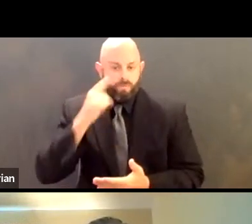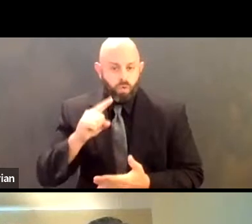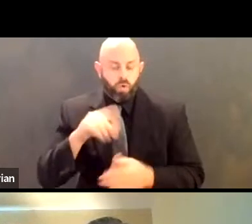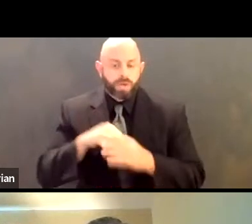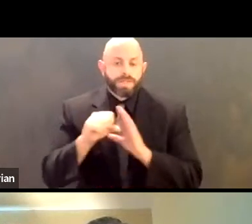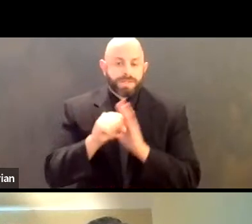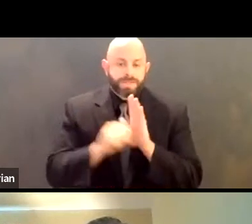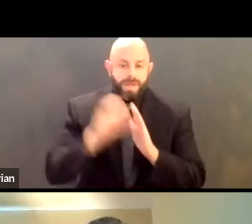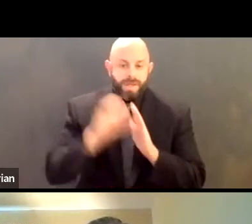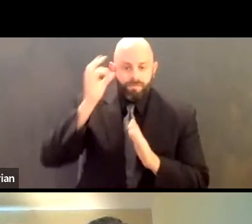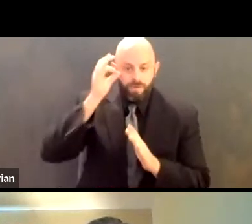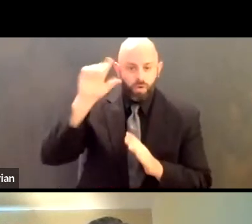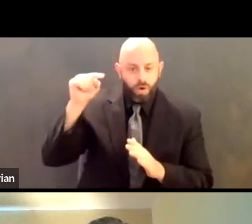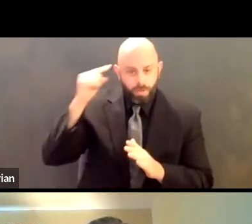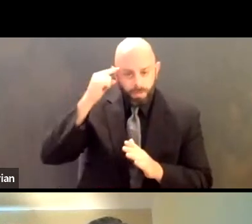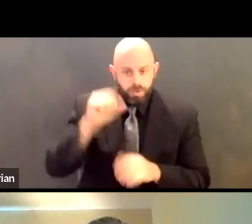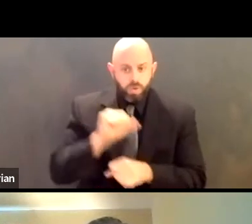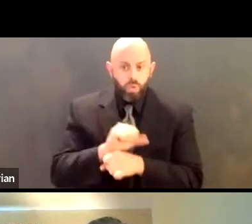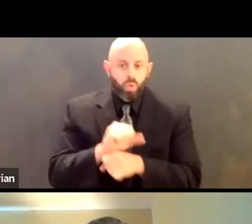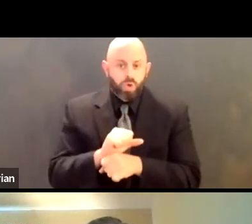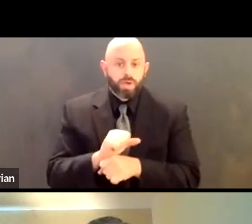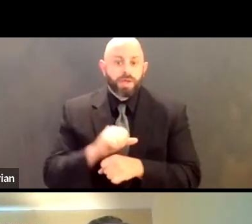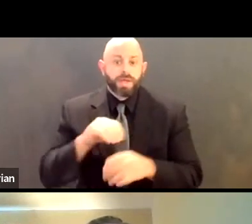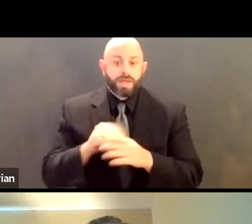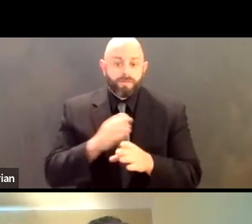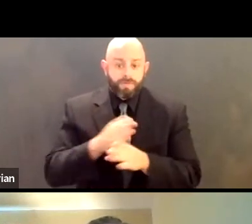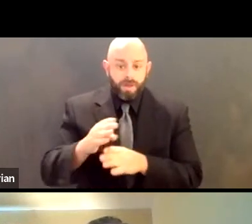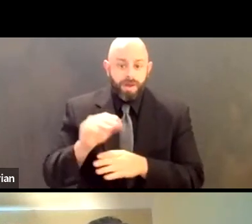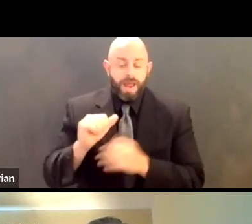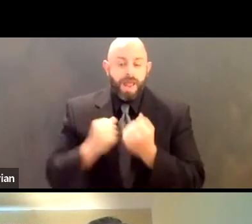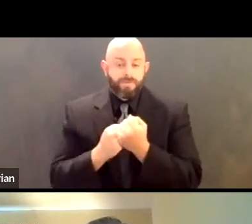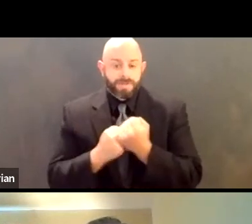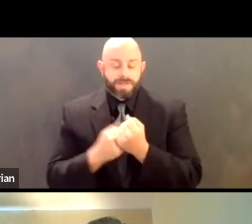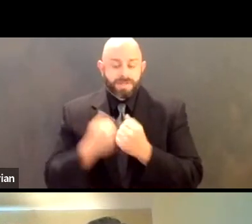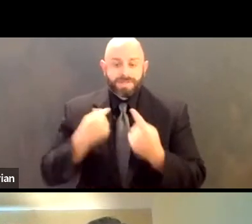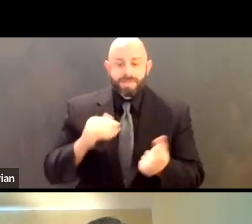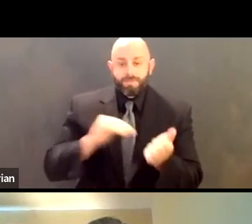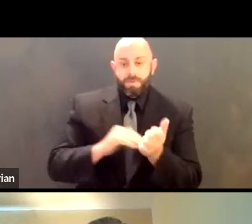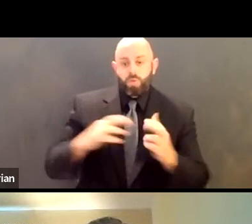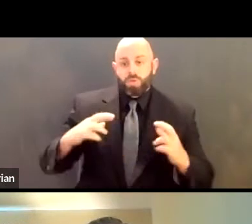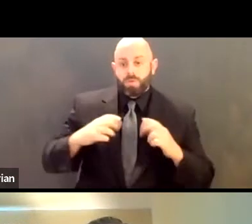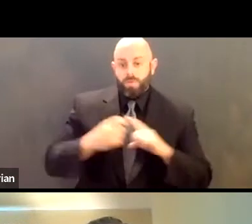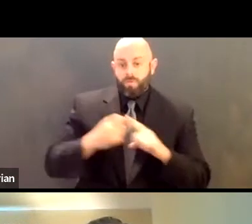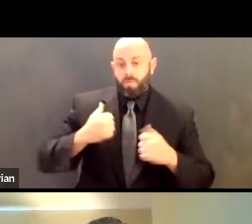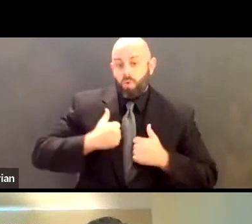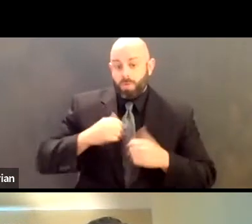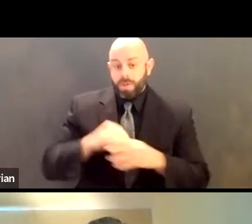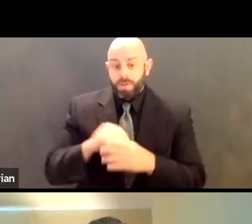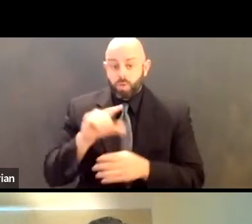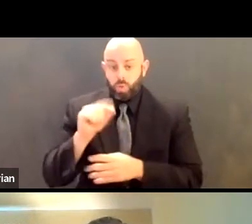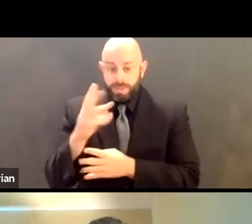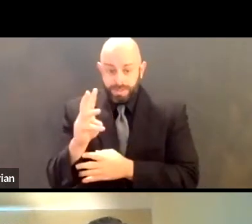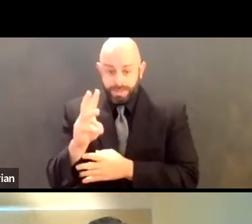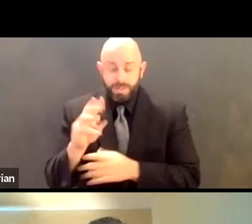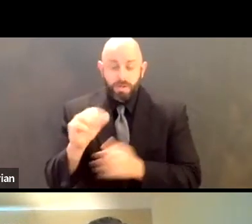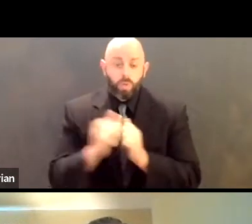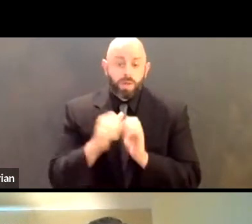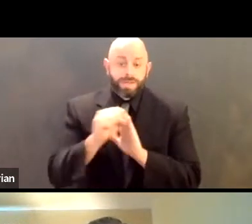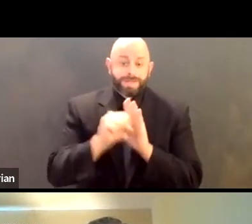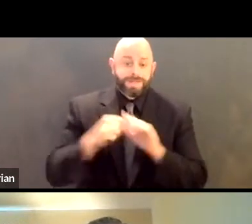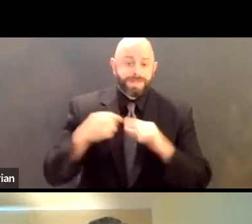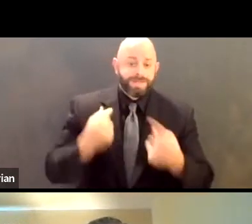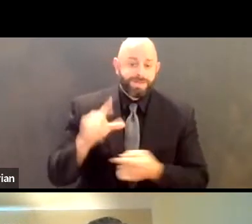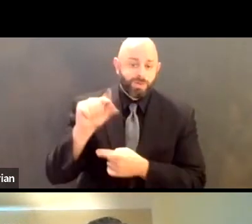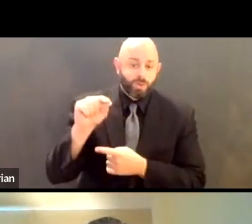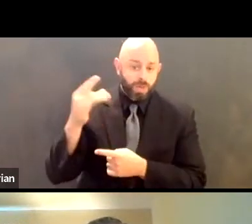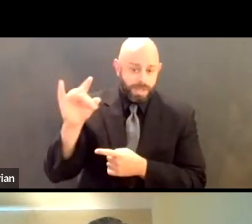governments. Tim has been working in the field of advocacy since his medical retirement from the Army in 2016, and has been with the state since